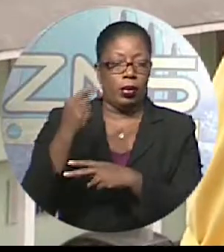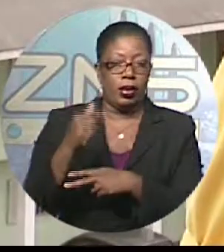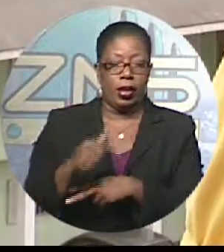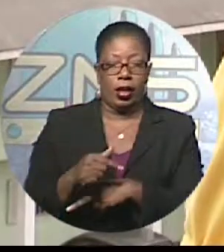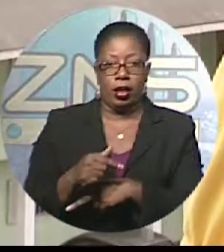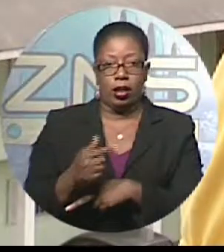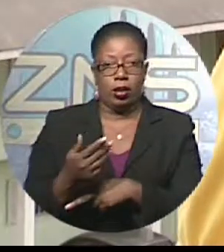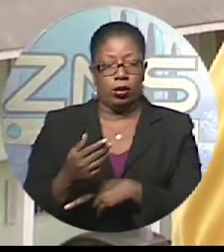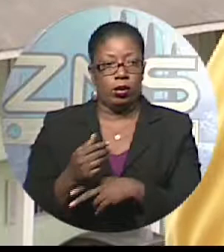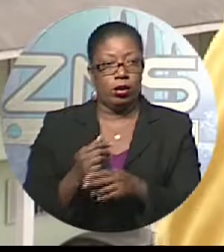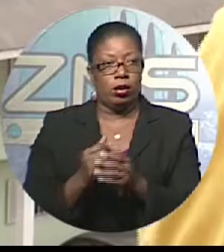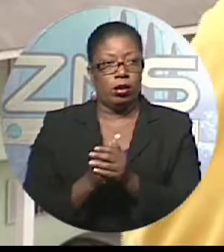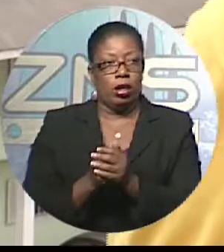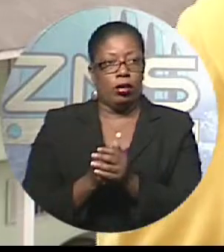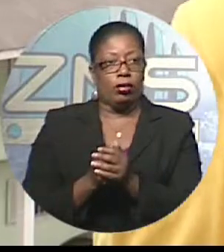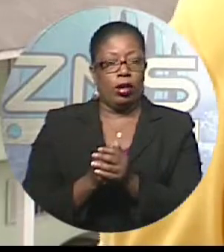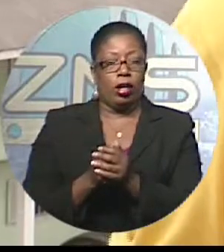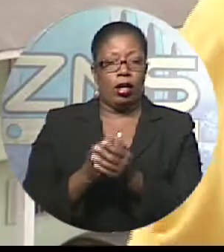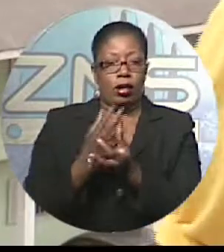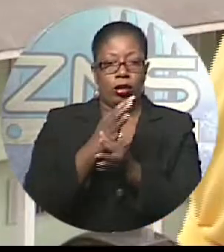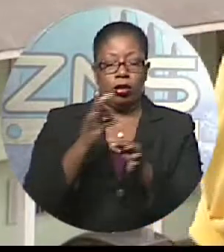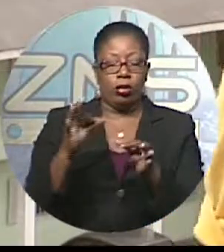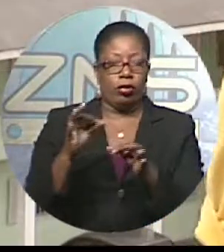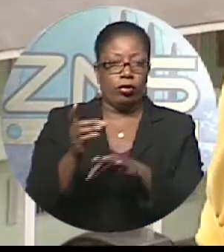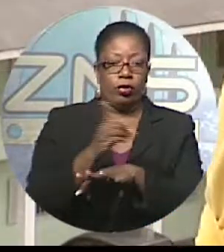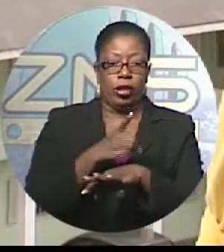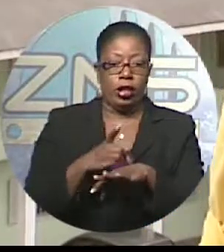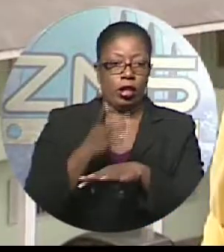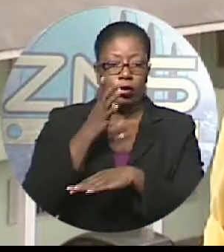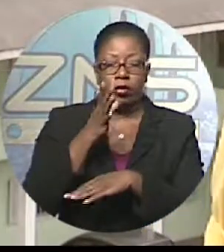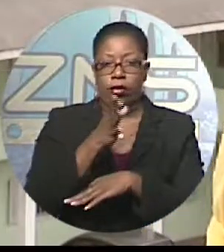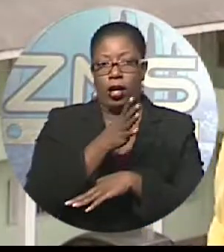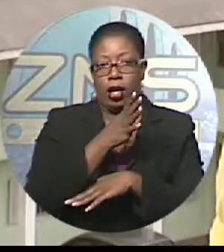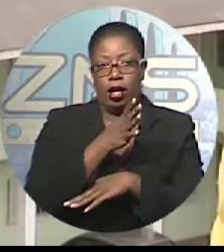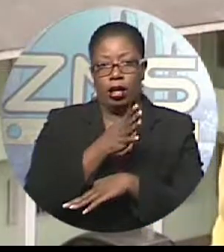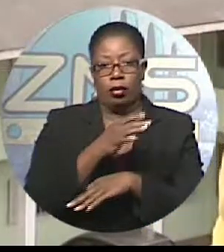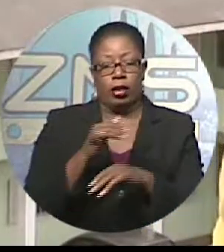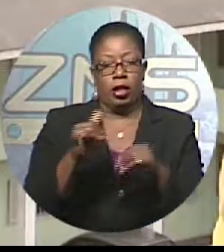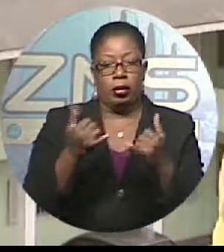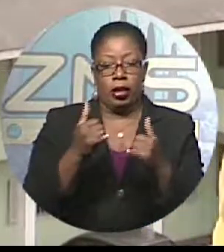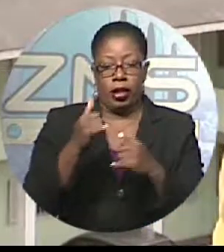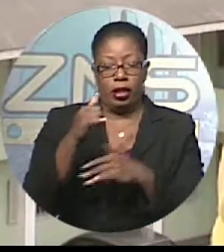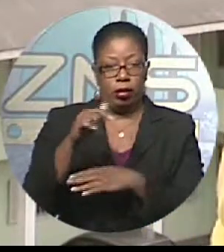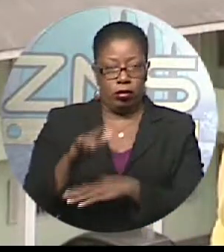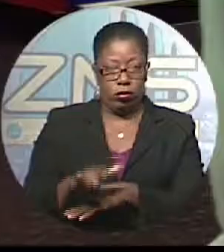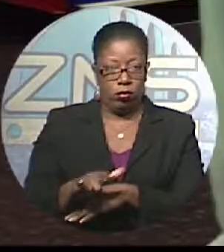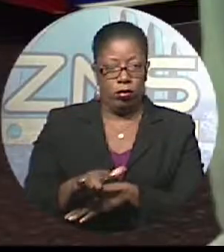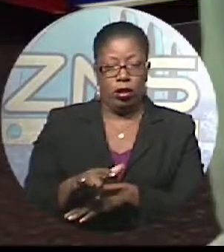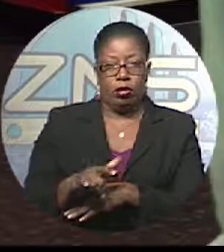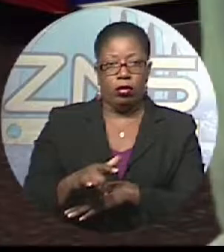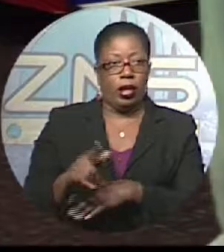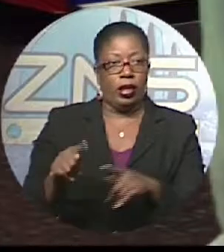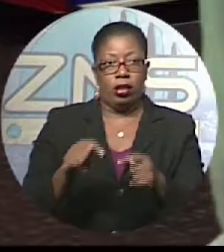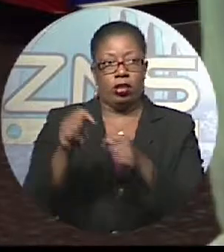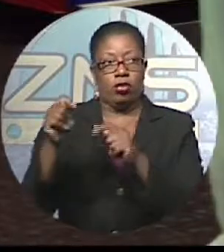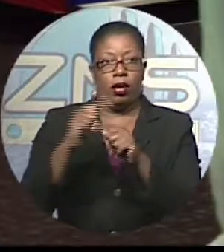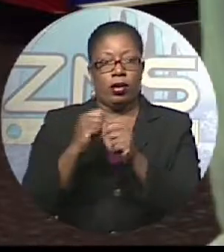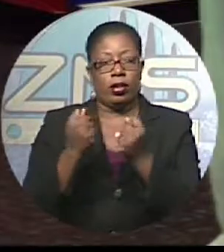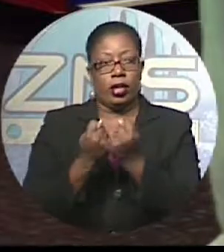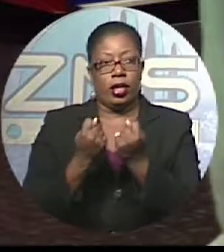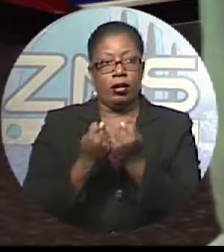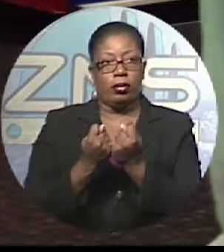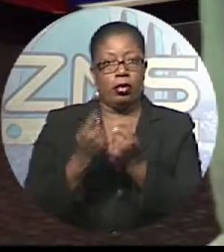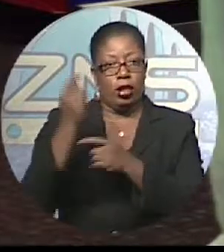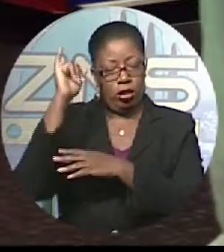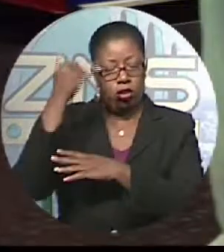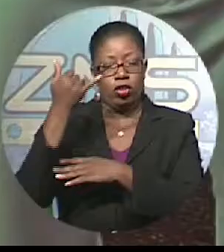from Freedom Farm time, playing Little League and different travel teams. So it's the journey's